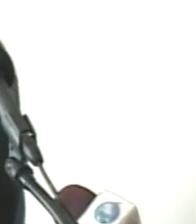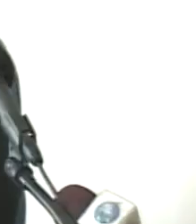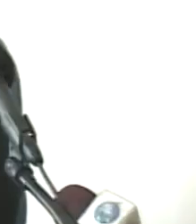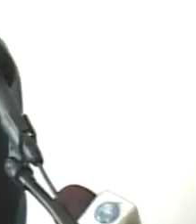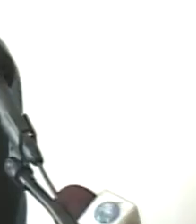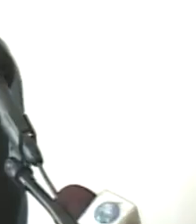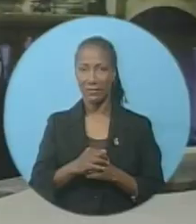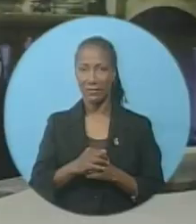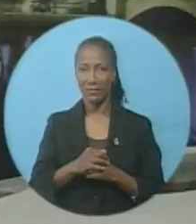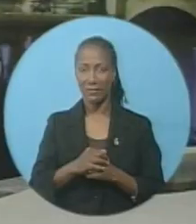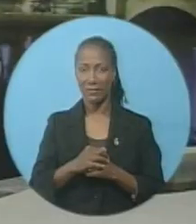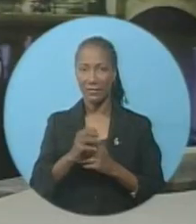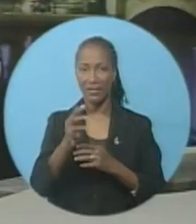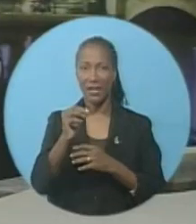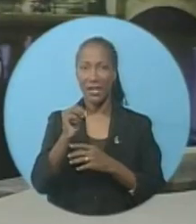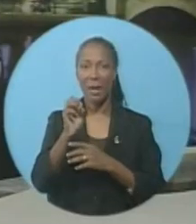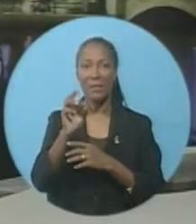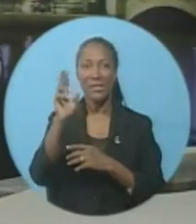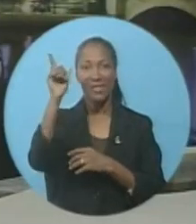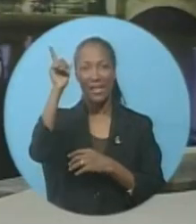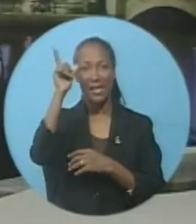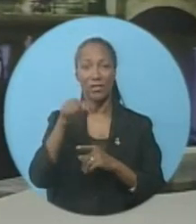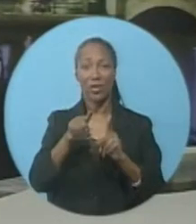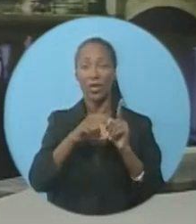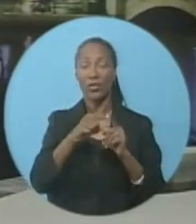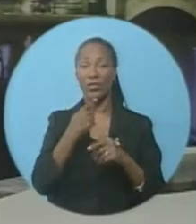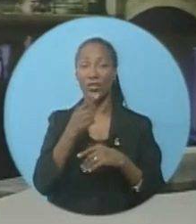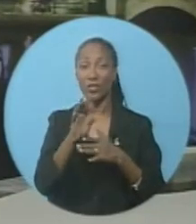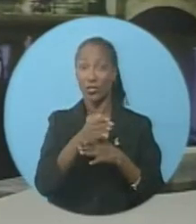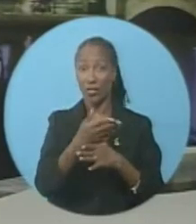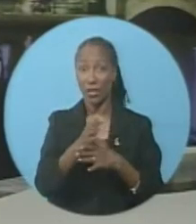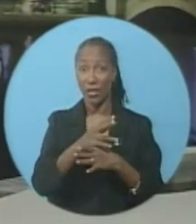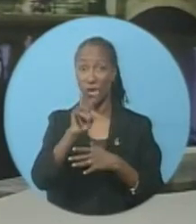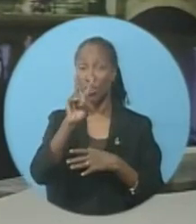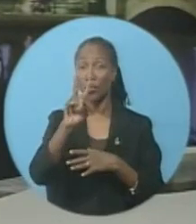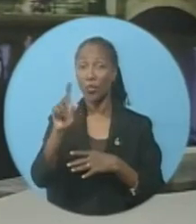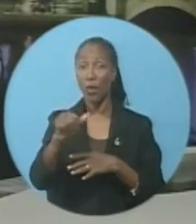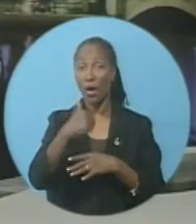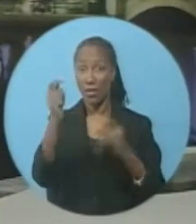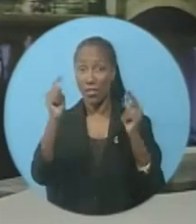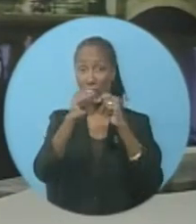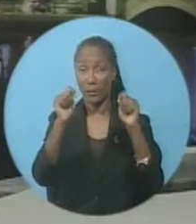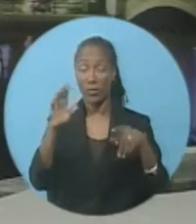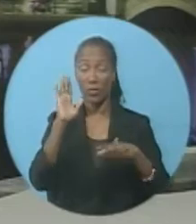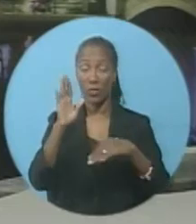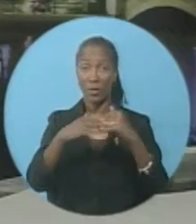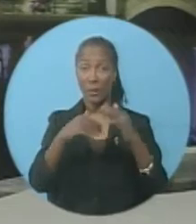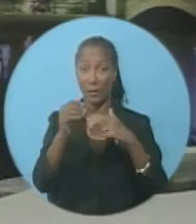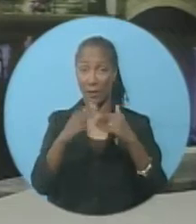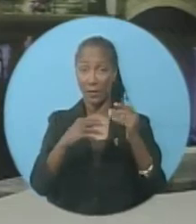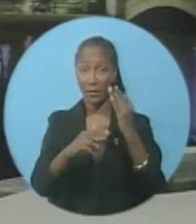2025. Mr. Lashley also revealed that 2 other terminals are to be constructed in Bridgetown.